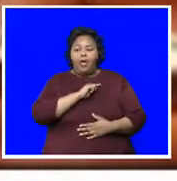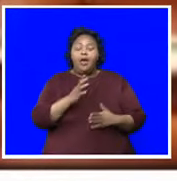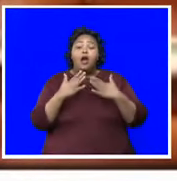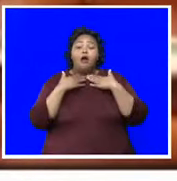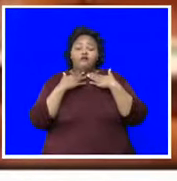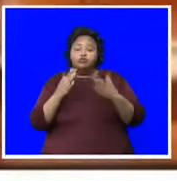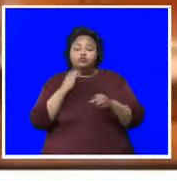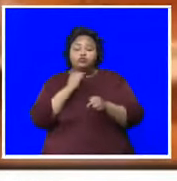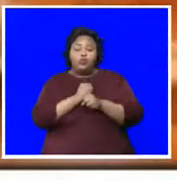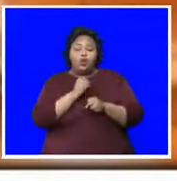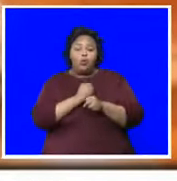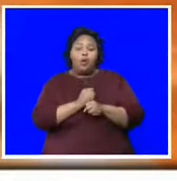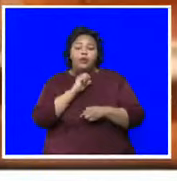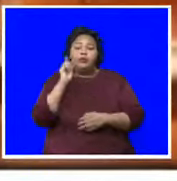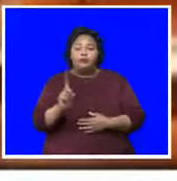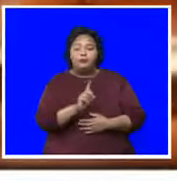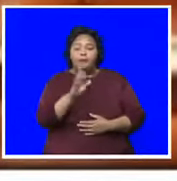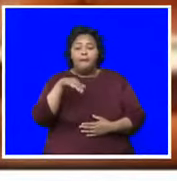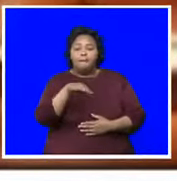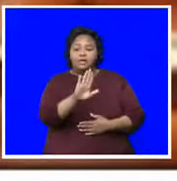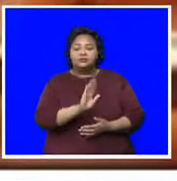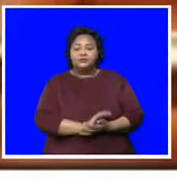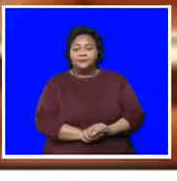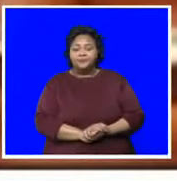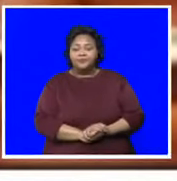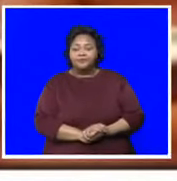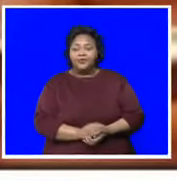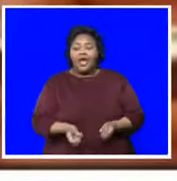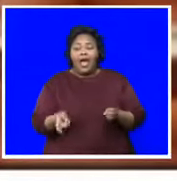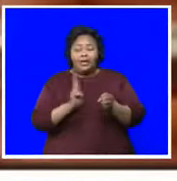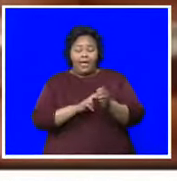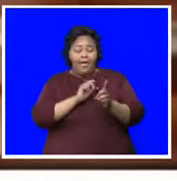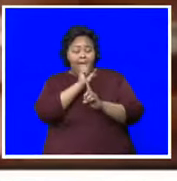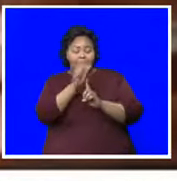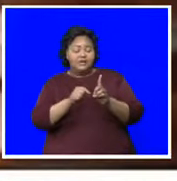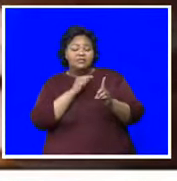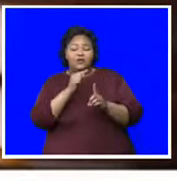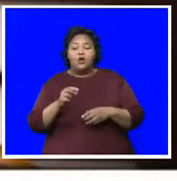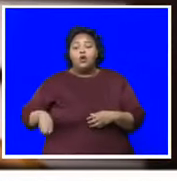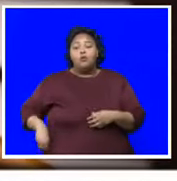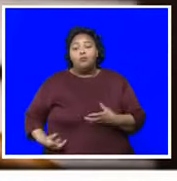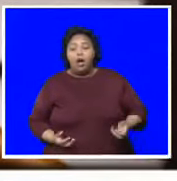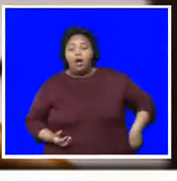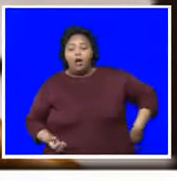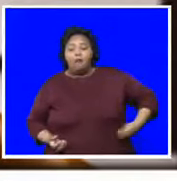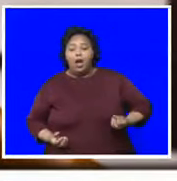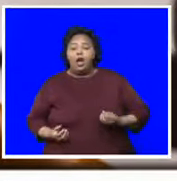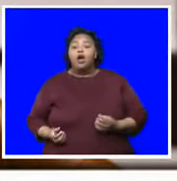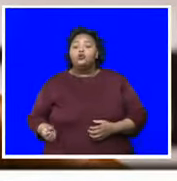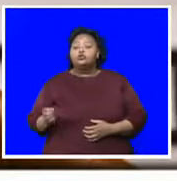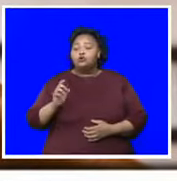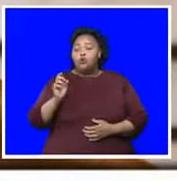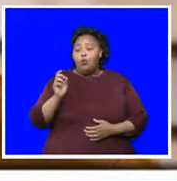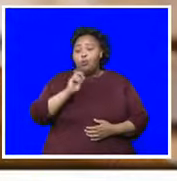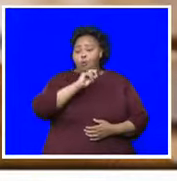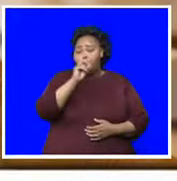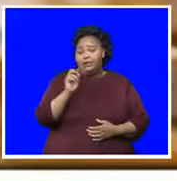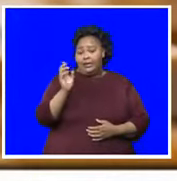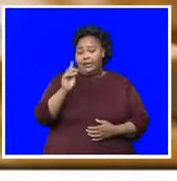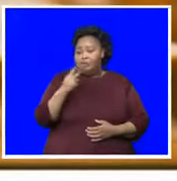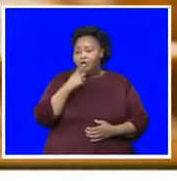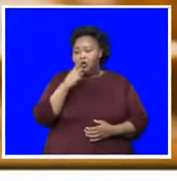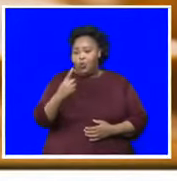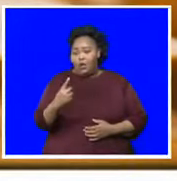for work. The witness narrated to the court that he asked Dlamini about this and he admitted to it and